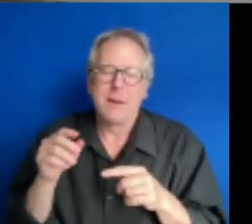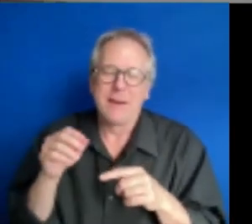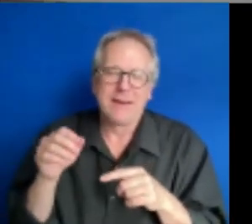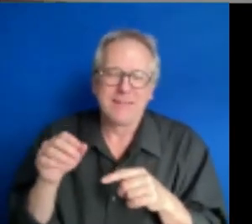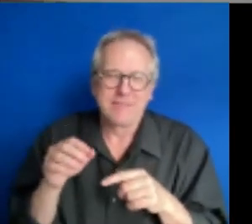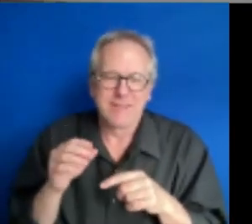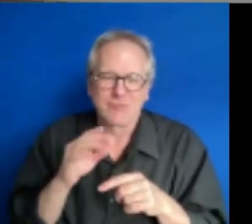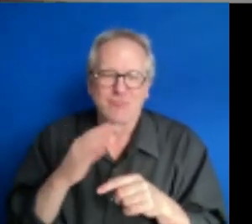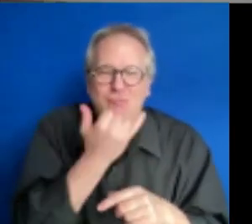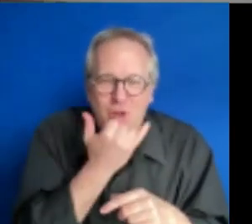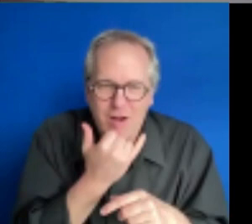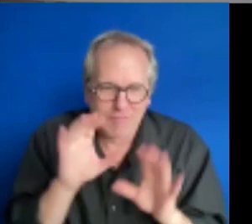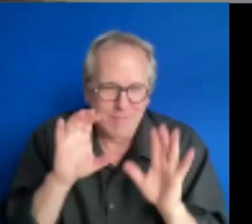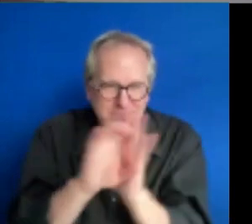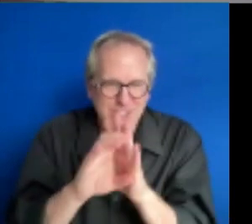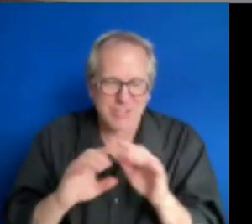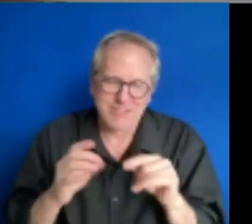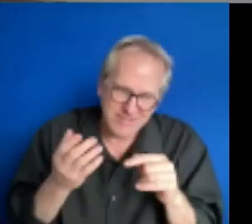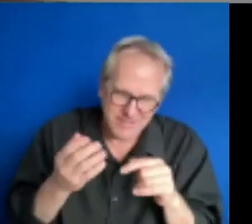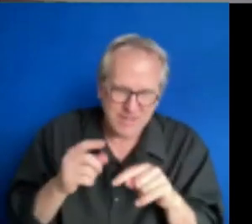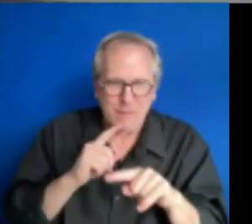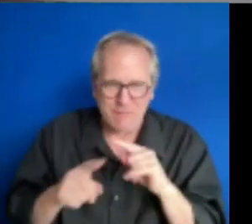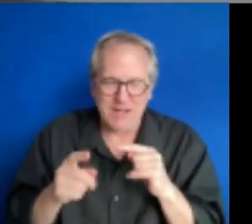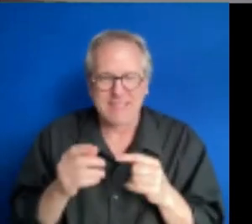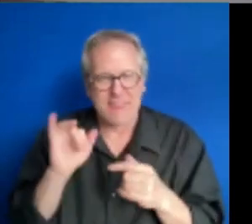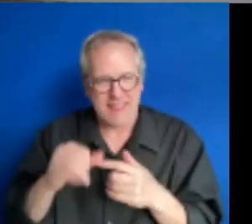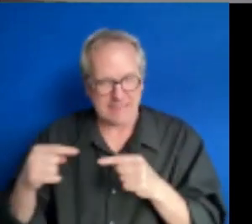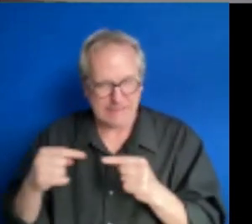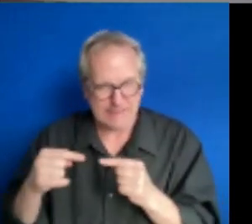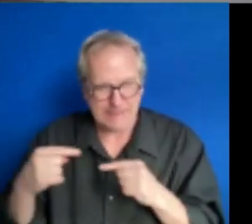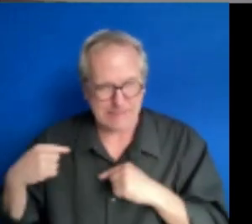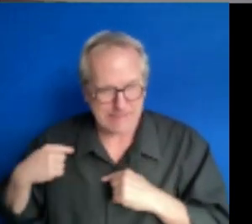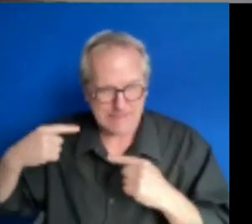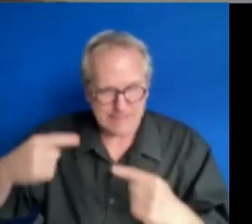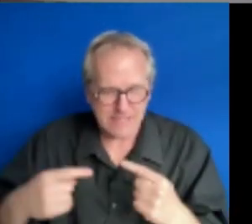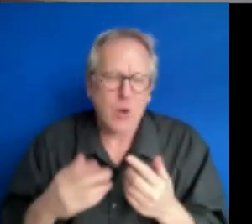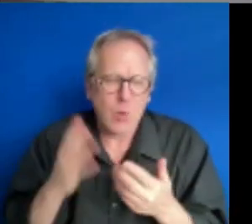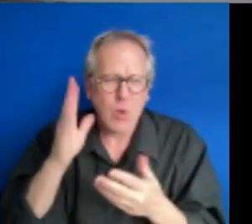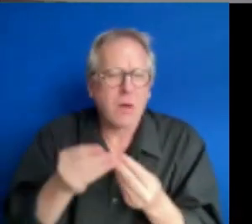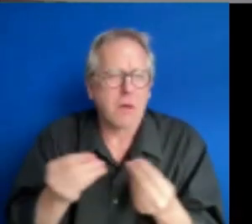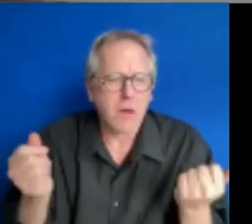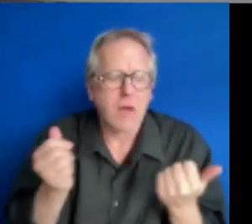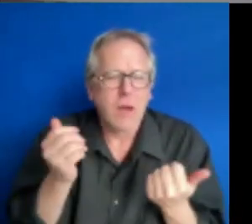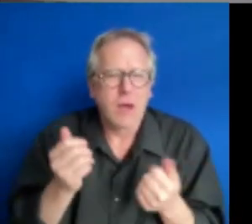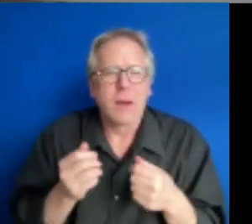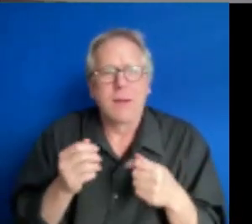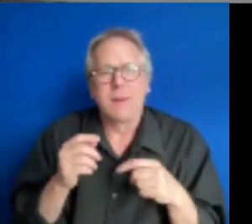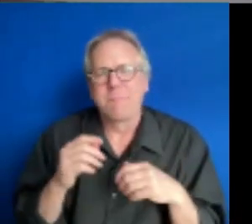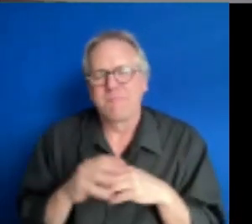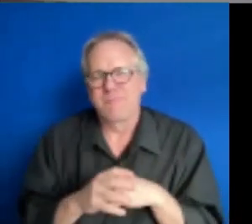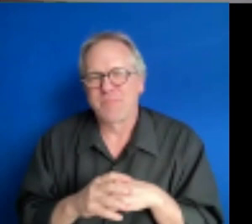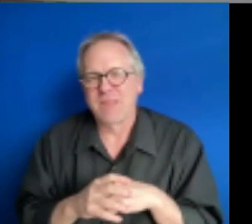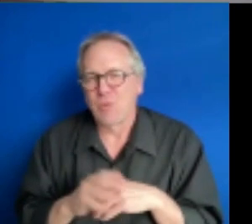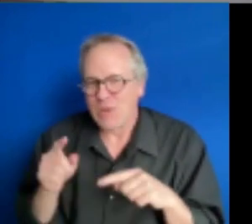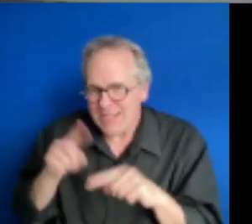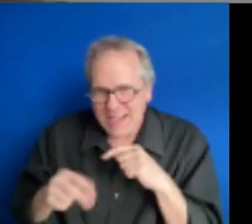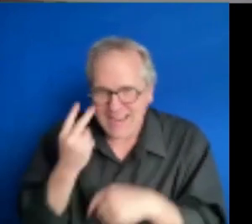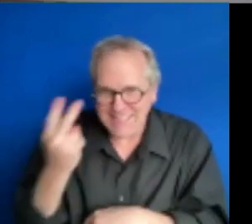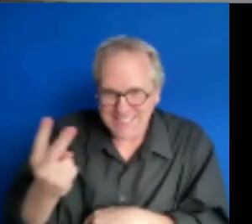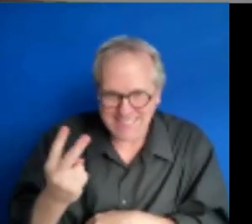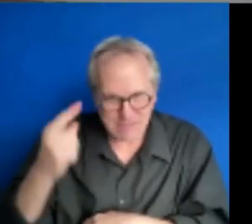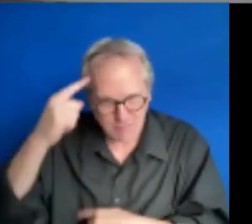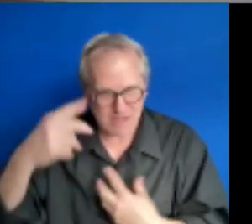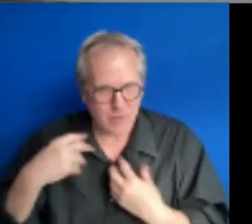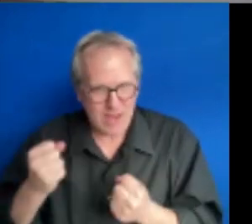And I think that's just going to take time to work out and understand that, you know, while we can't see mental health